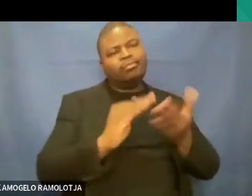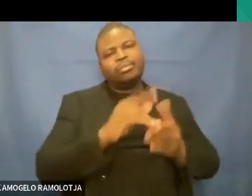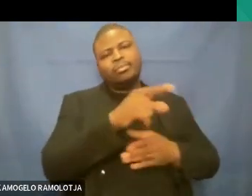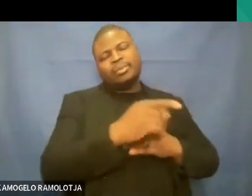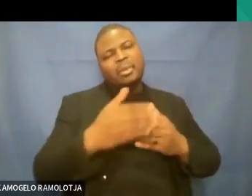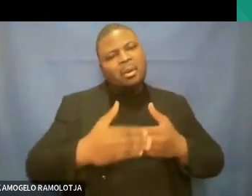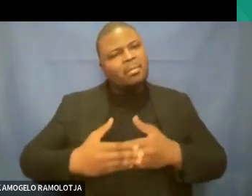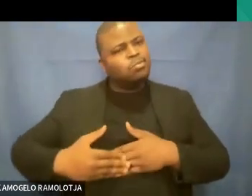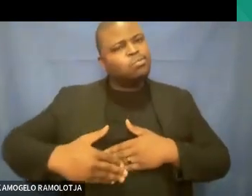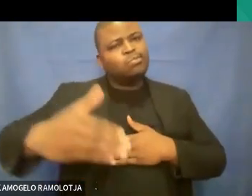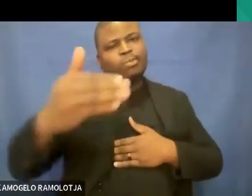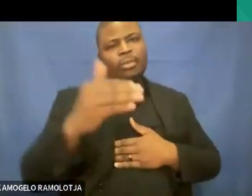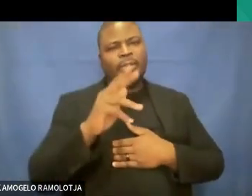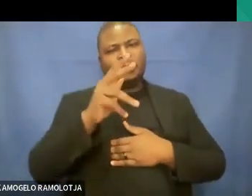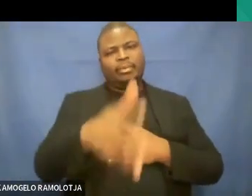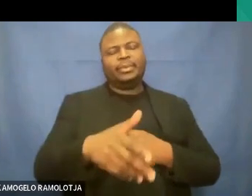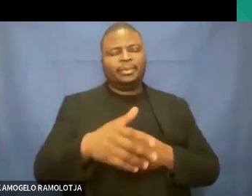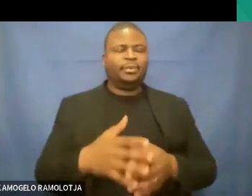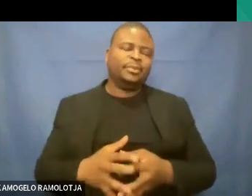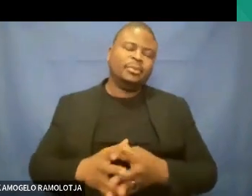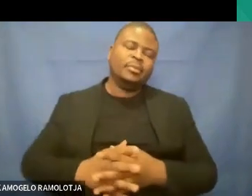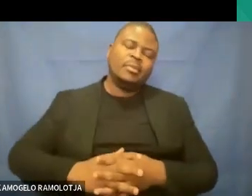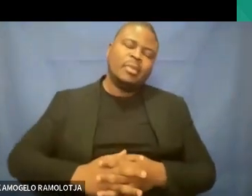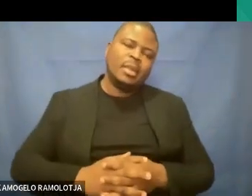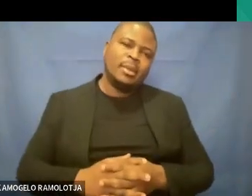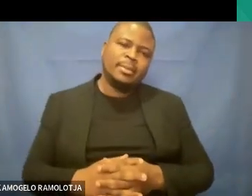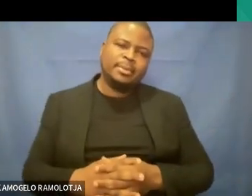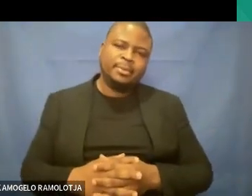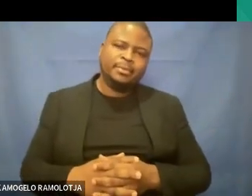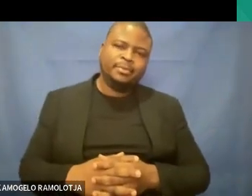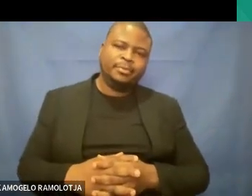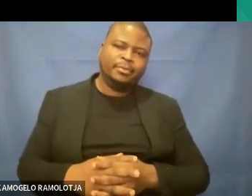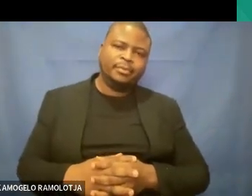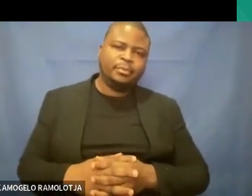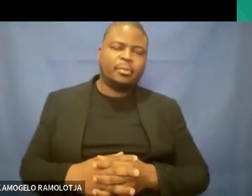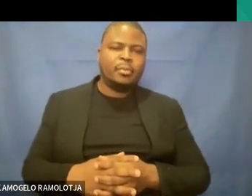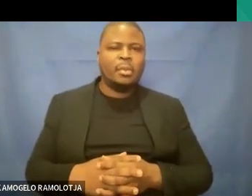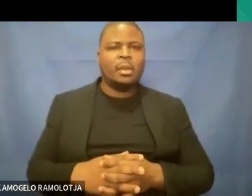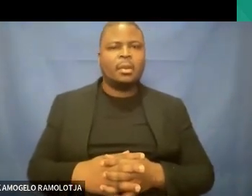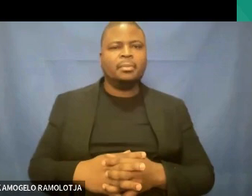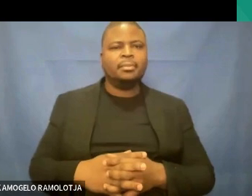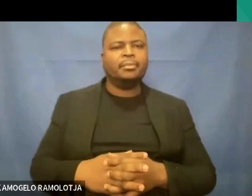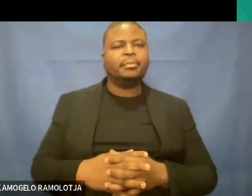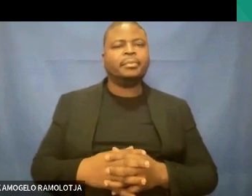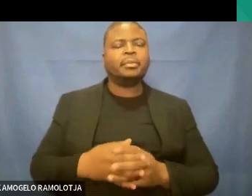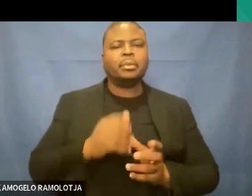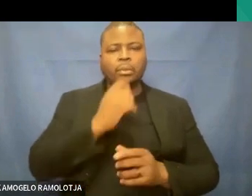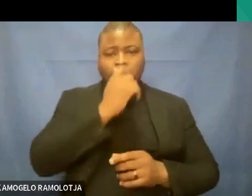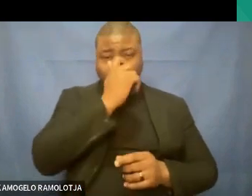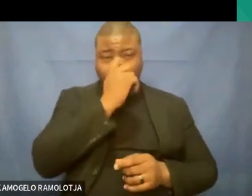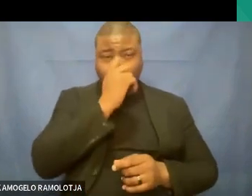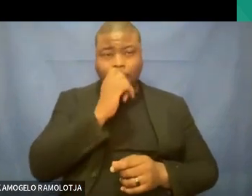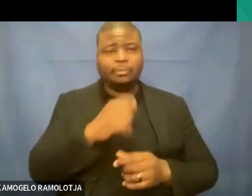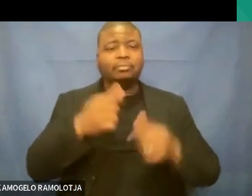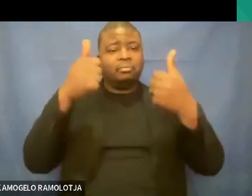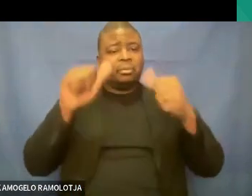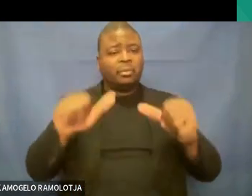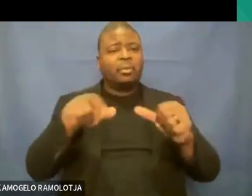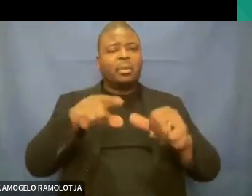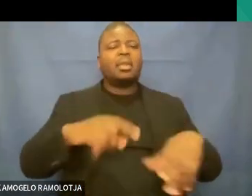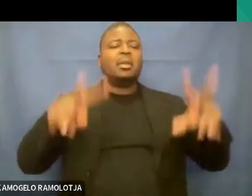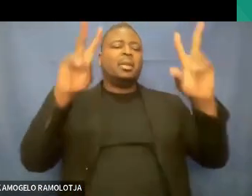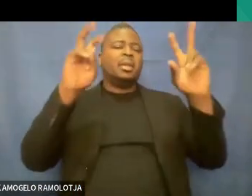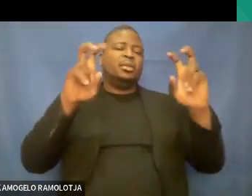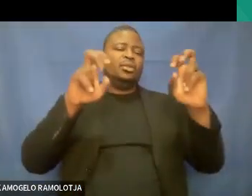towards the prevention, ending of violence. And also the issues of